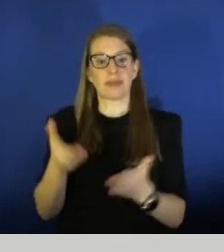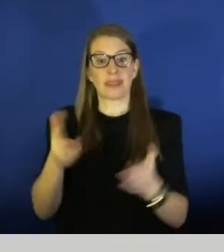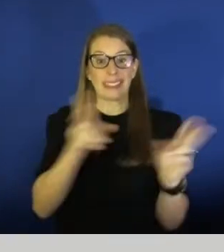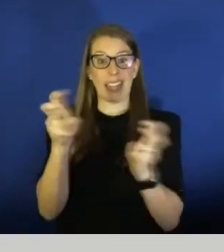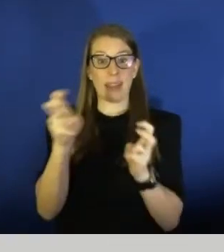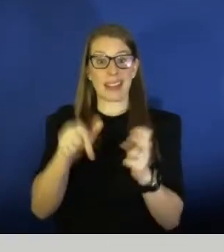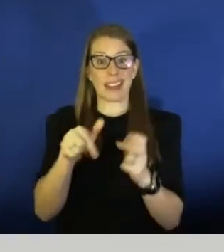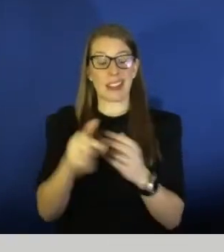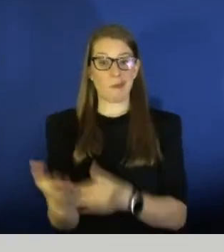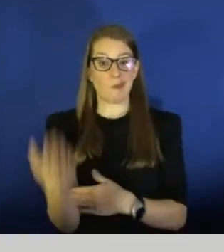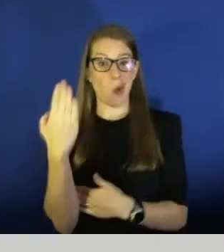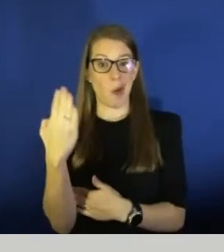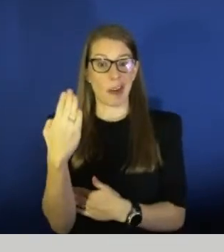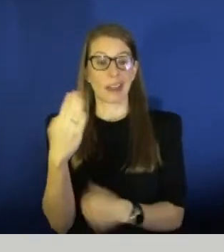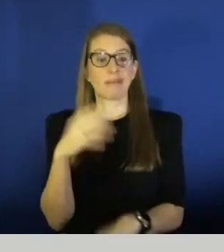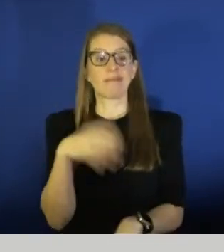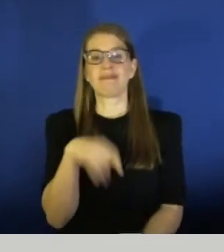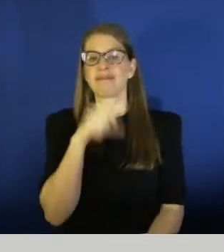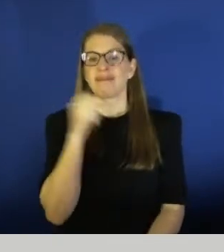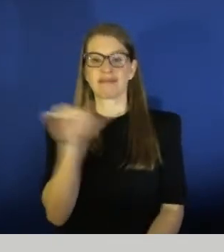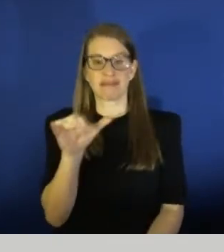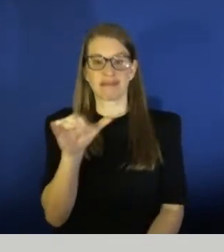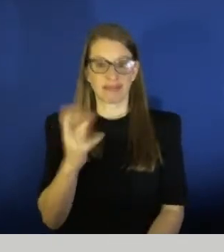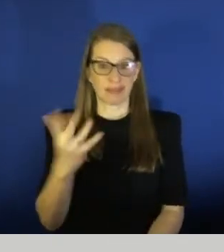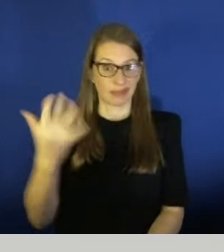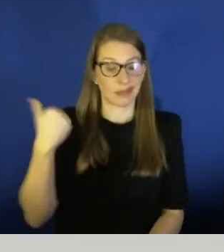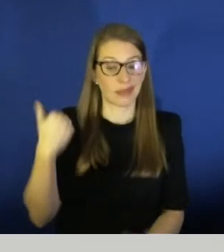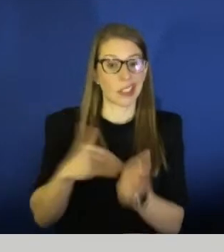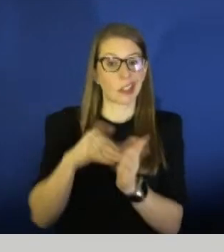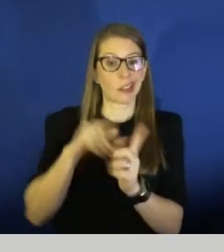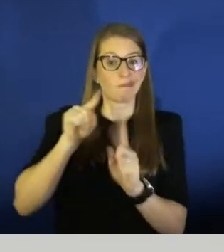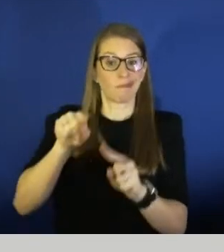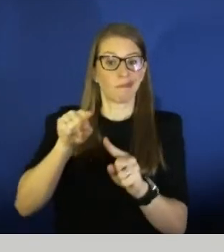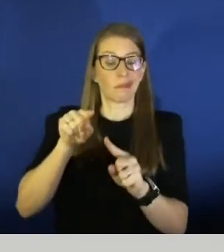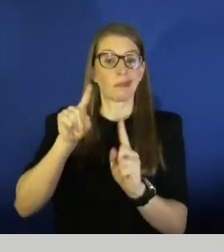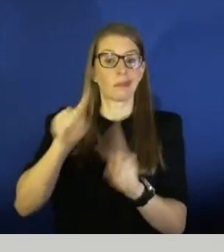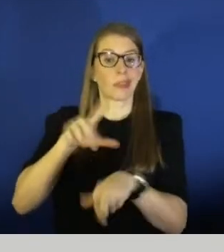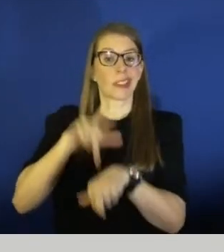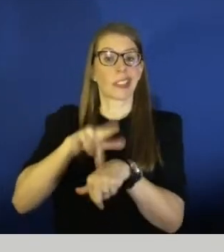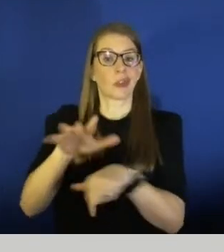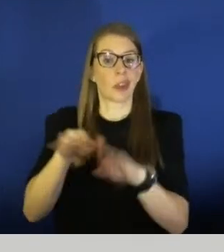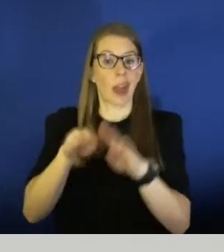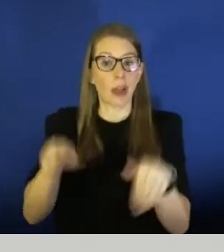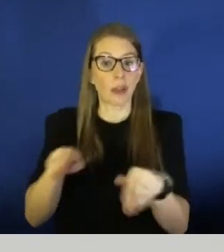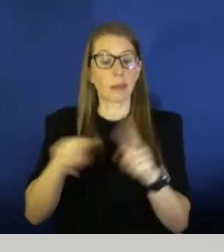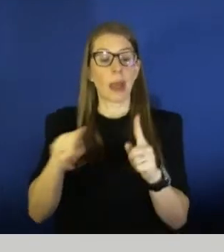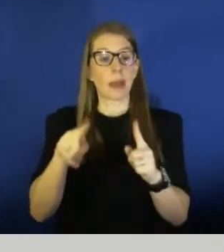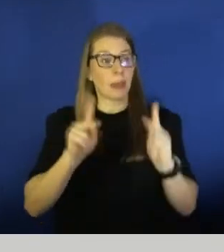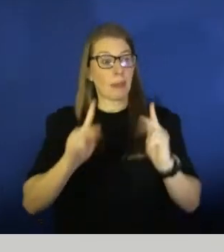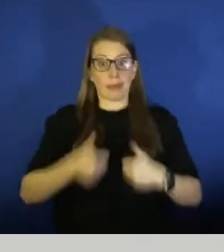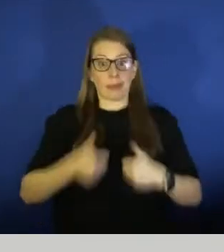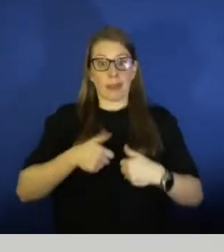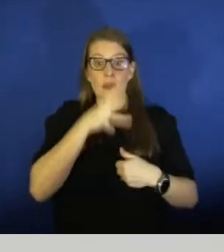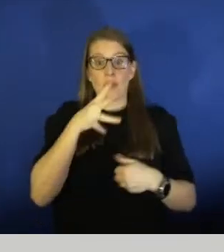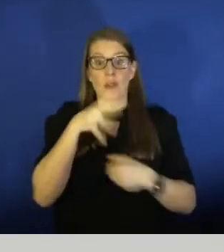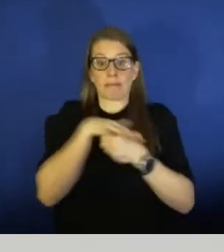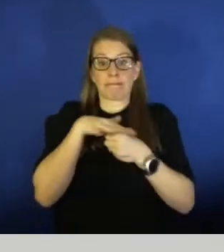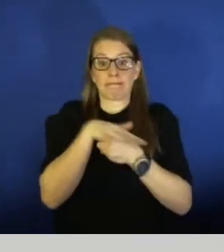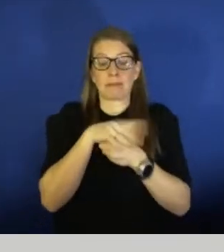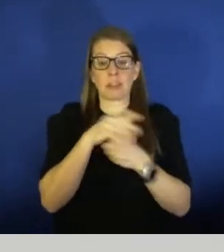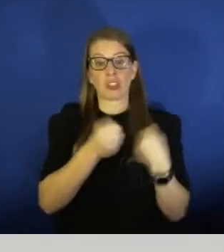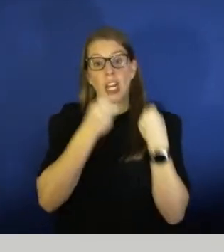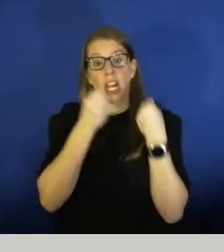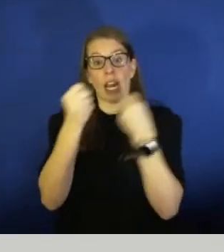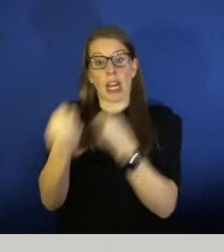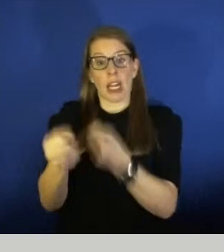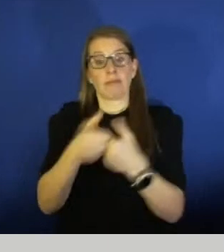like back in the day of doctor house calls, but at least now those living in rural areas won't have to travel as far for their health care needs. That is